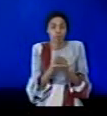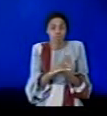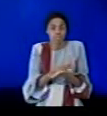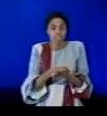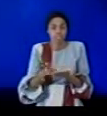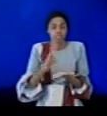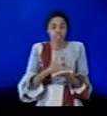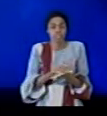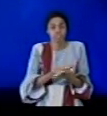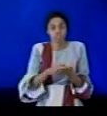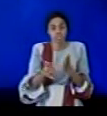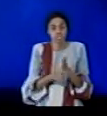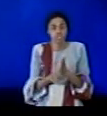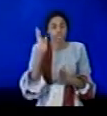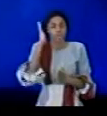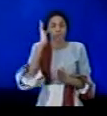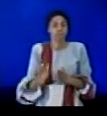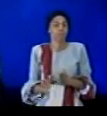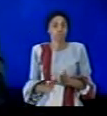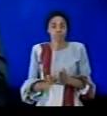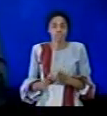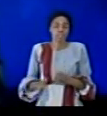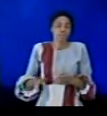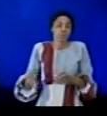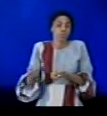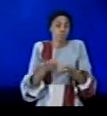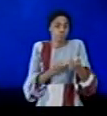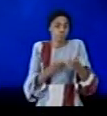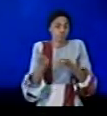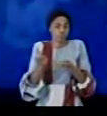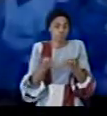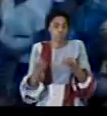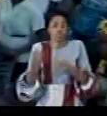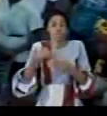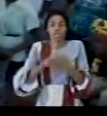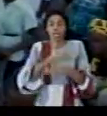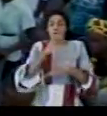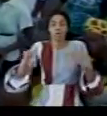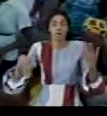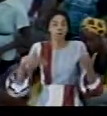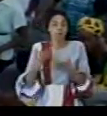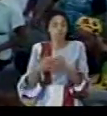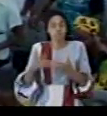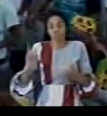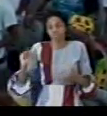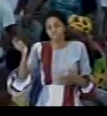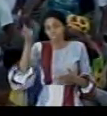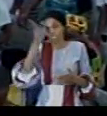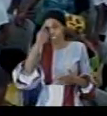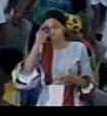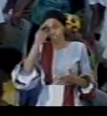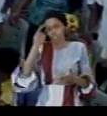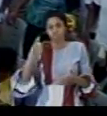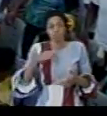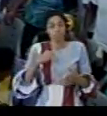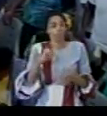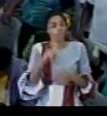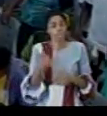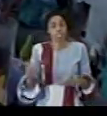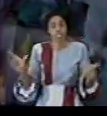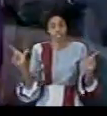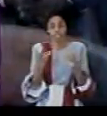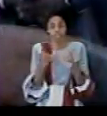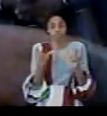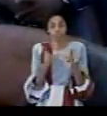prevail in all our governance system across the world, all over the world. Pray to the Lord. We need